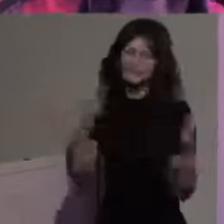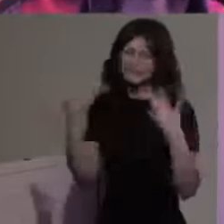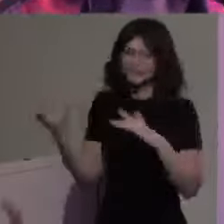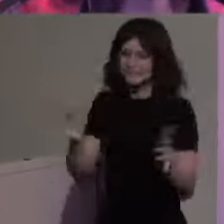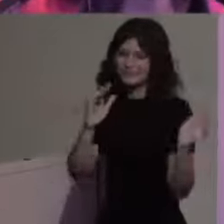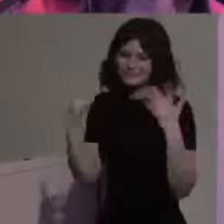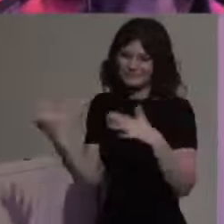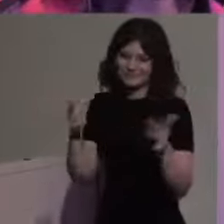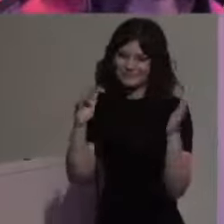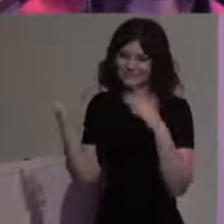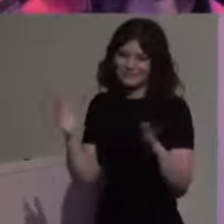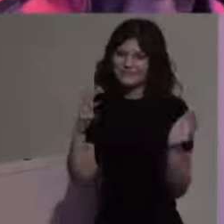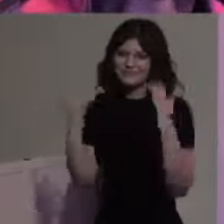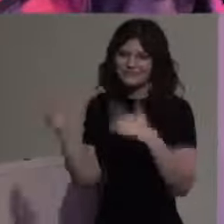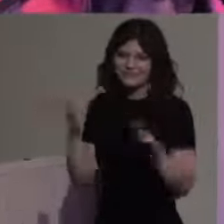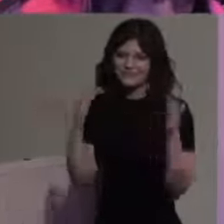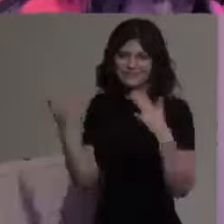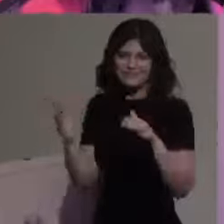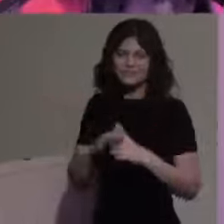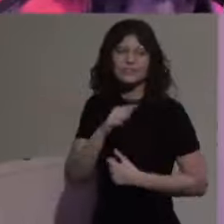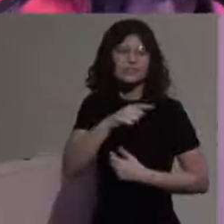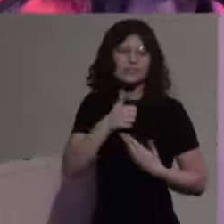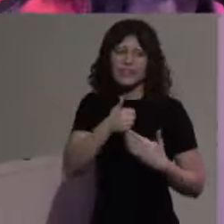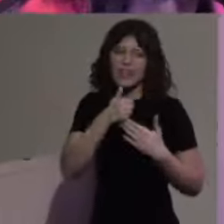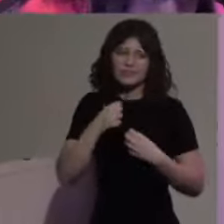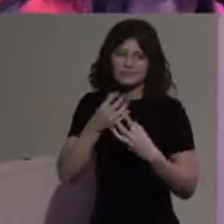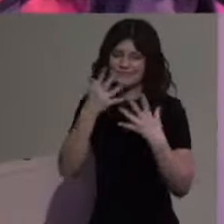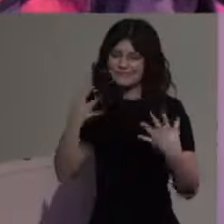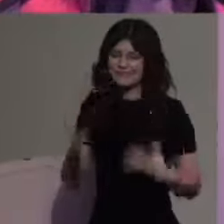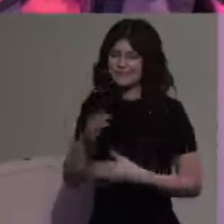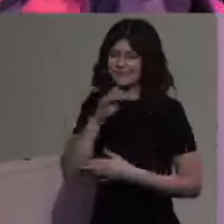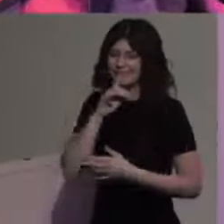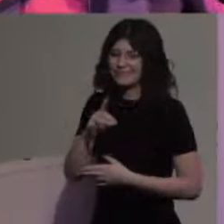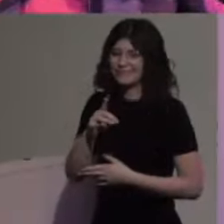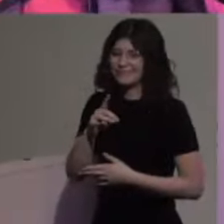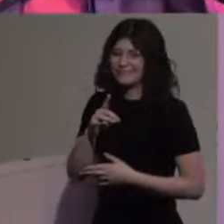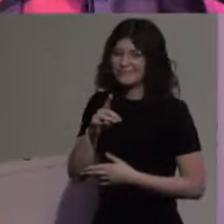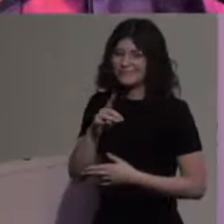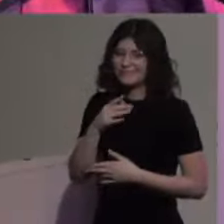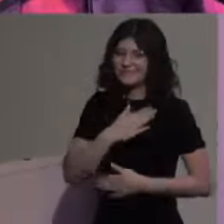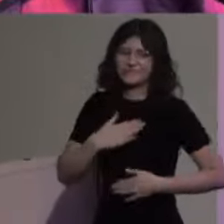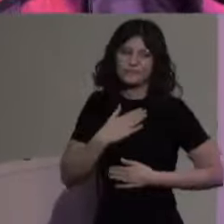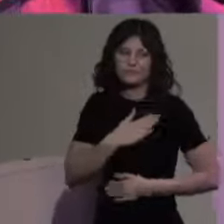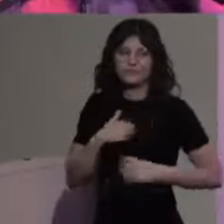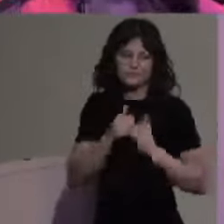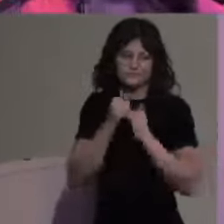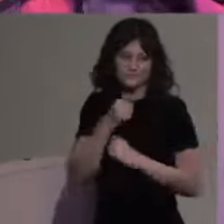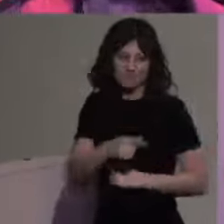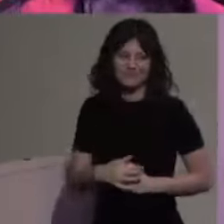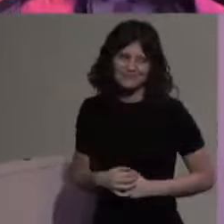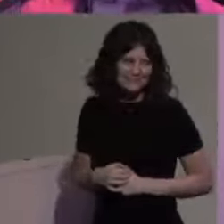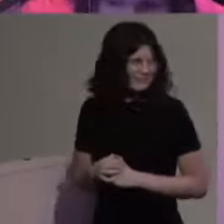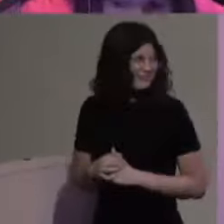dearly. You've helped us so much, and we want to say a big thank you, both bands.